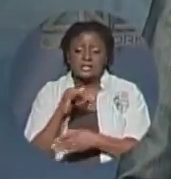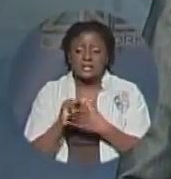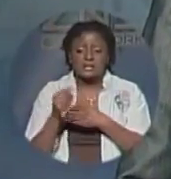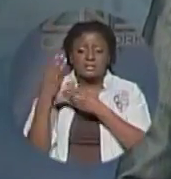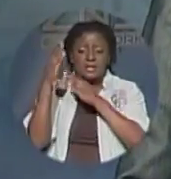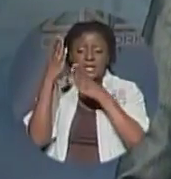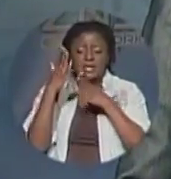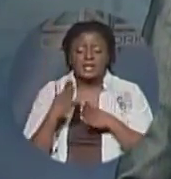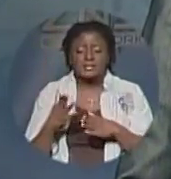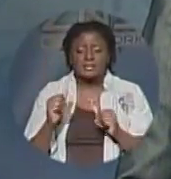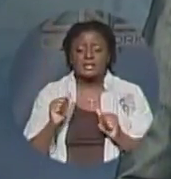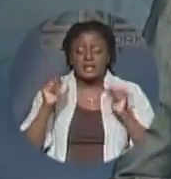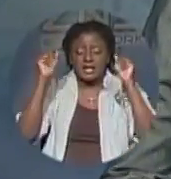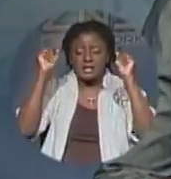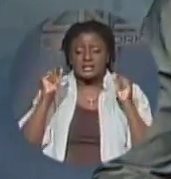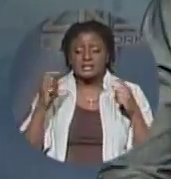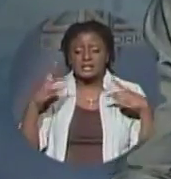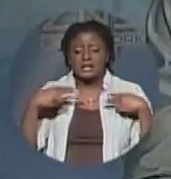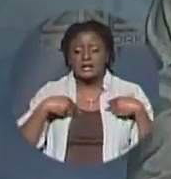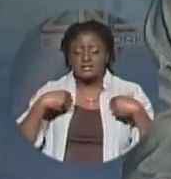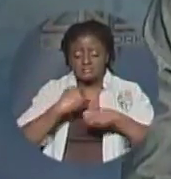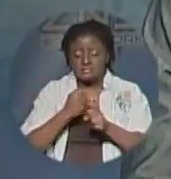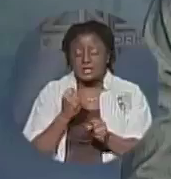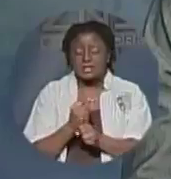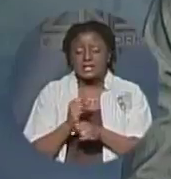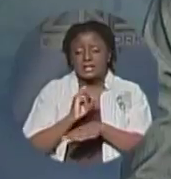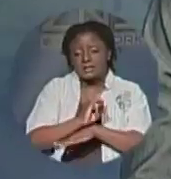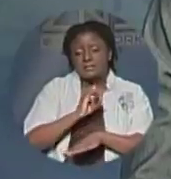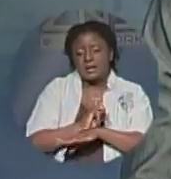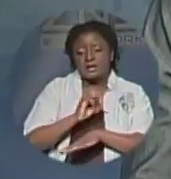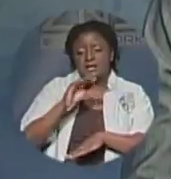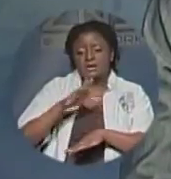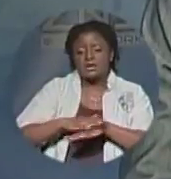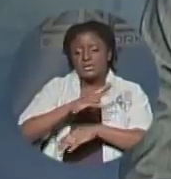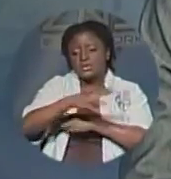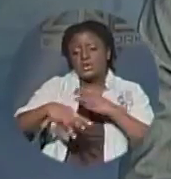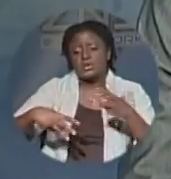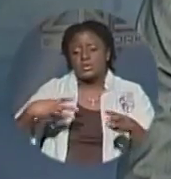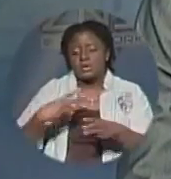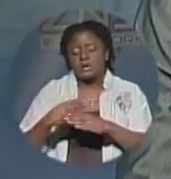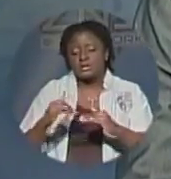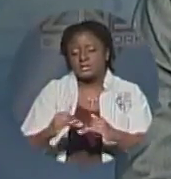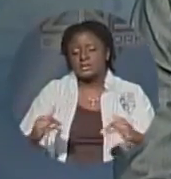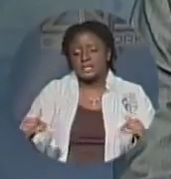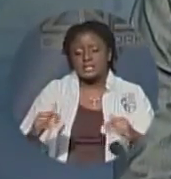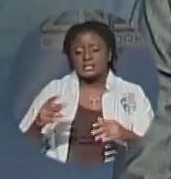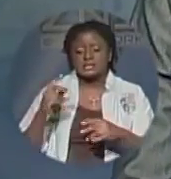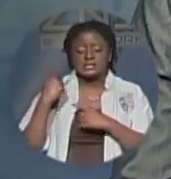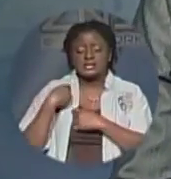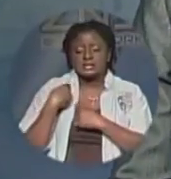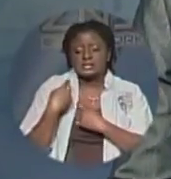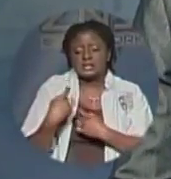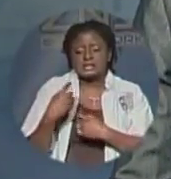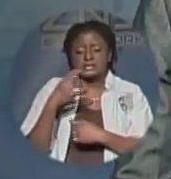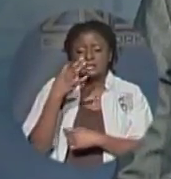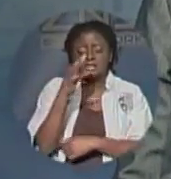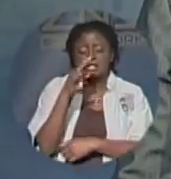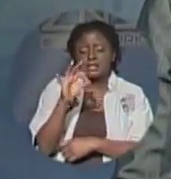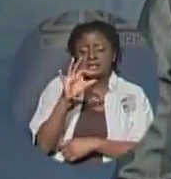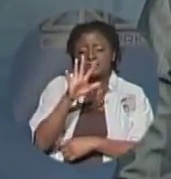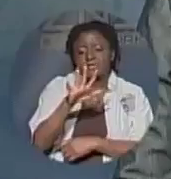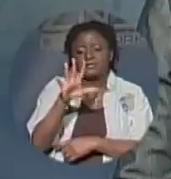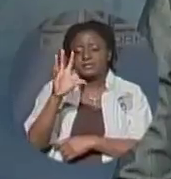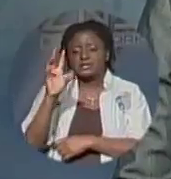Bahamian athletes have been making an impact on the world stage since 1956, with Thomas Robinson and Sir Druid Knowles and